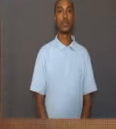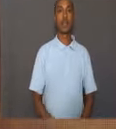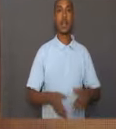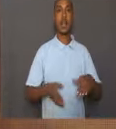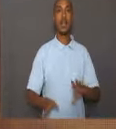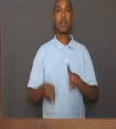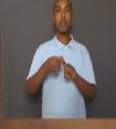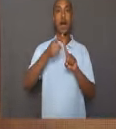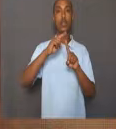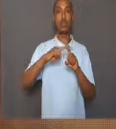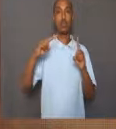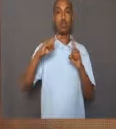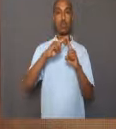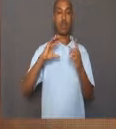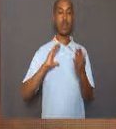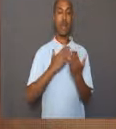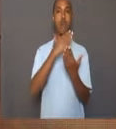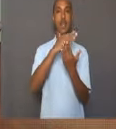Let's get back to our lesson.